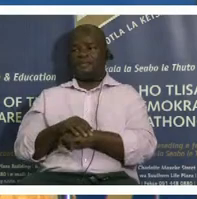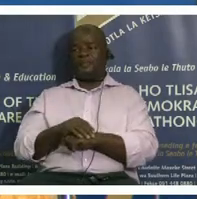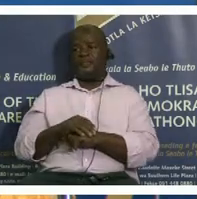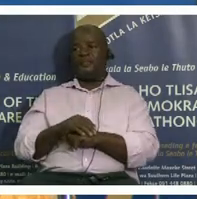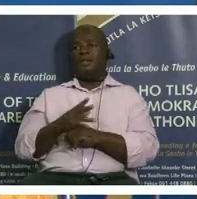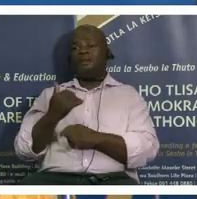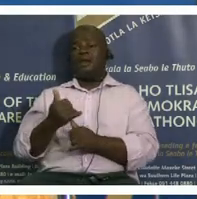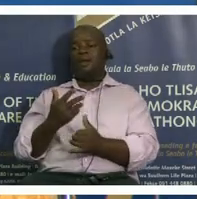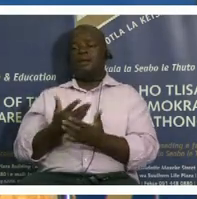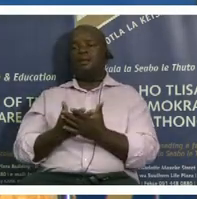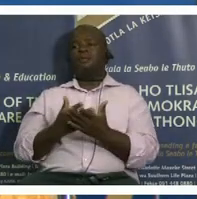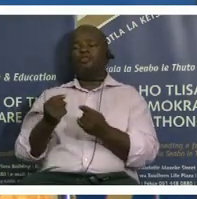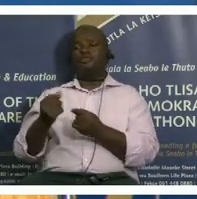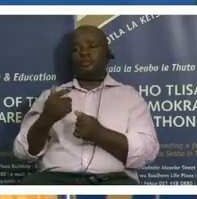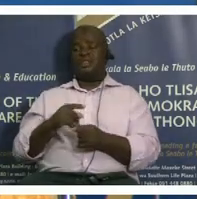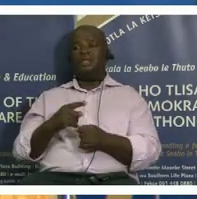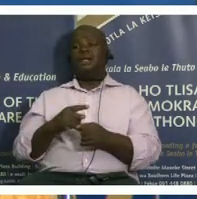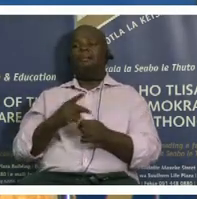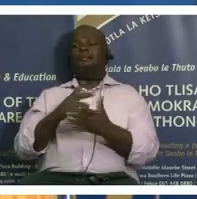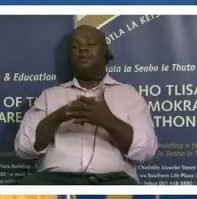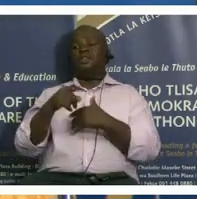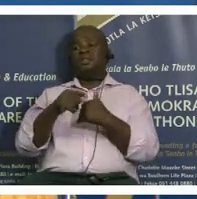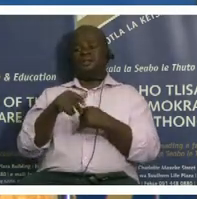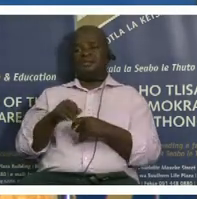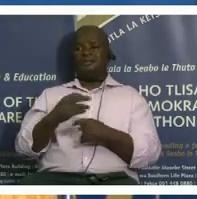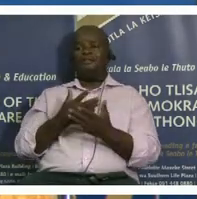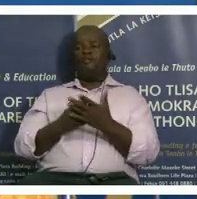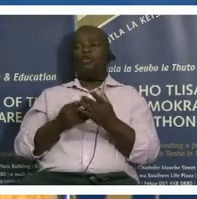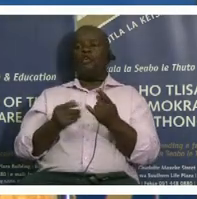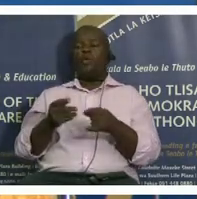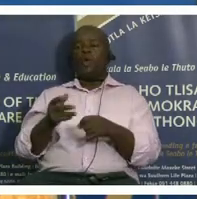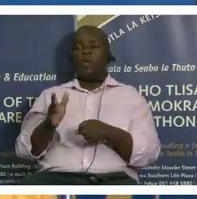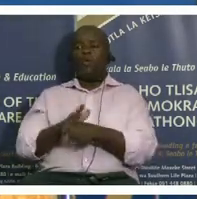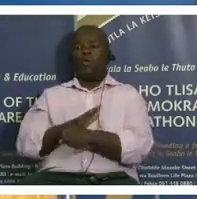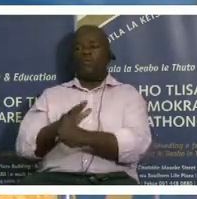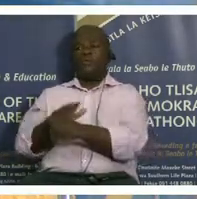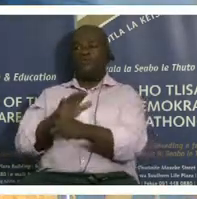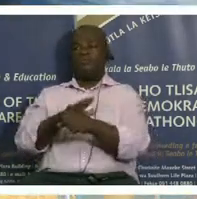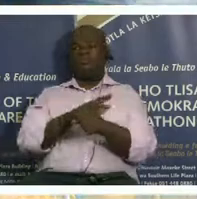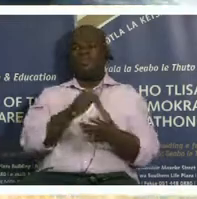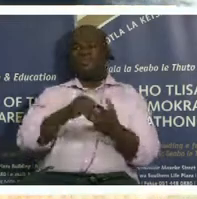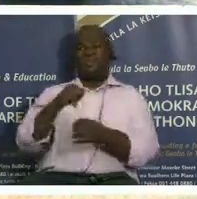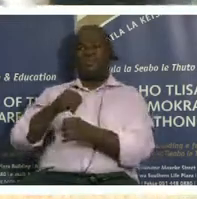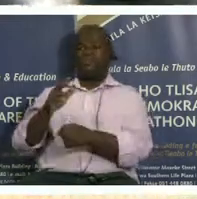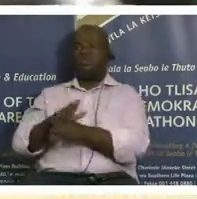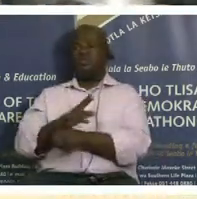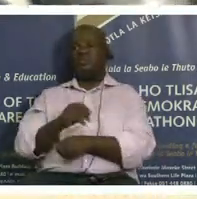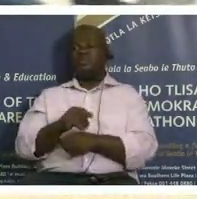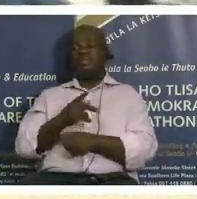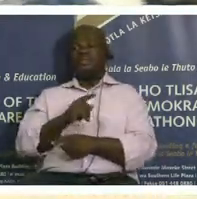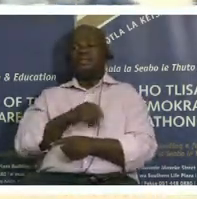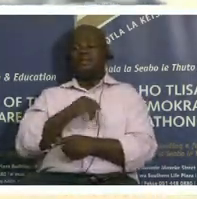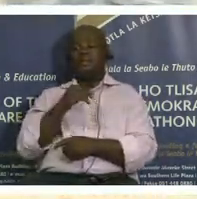enhancing our Operation Vala Zonke initiatives to eradicate potholes.